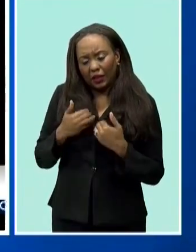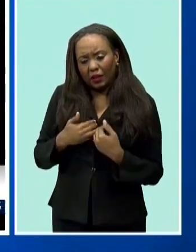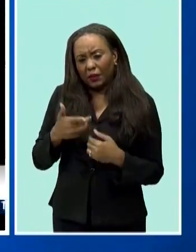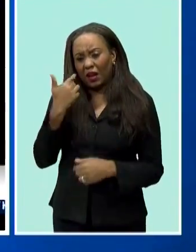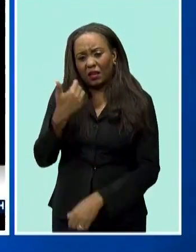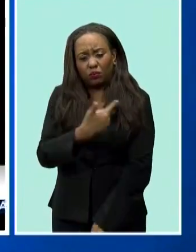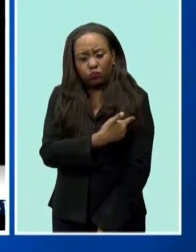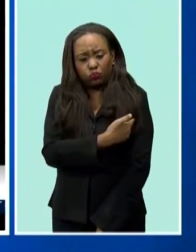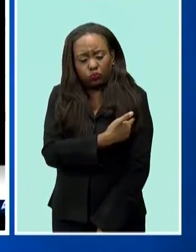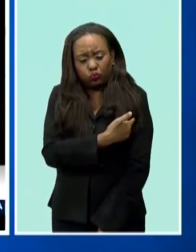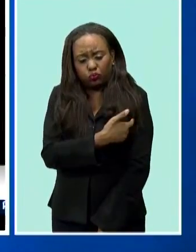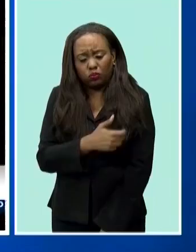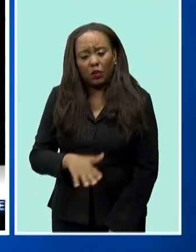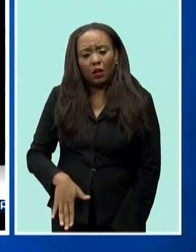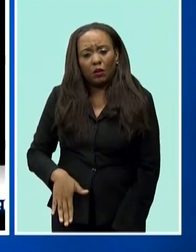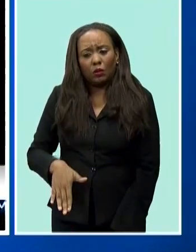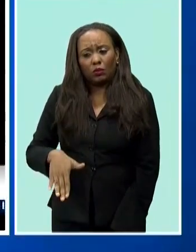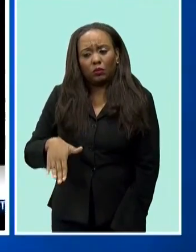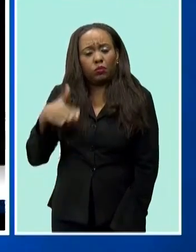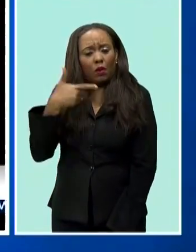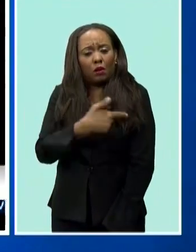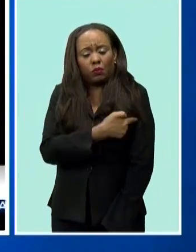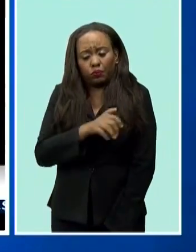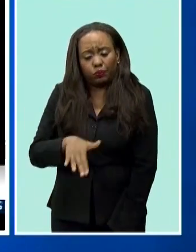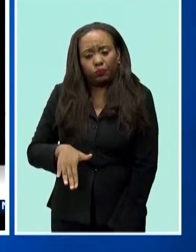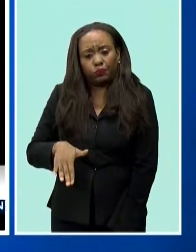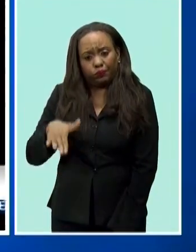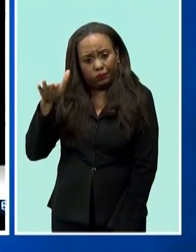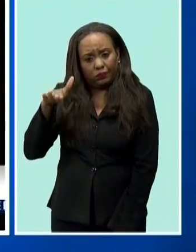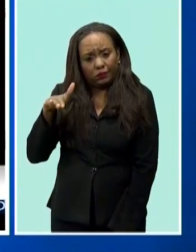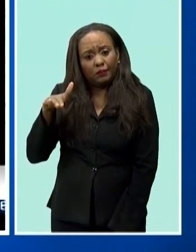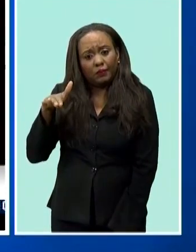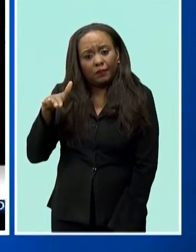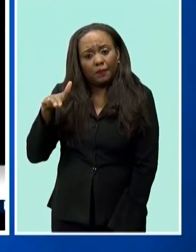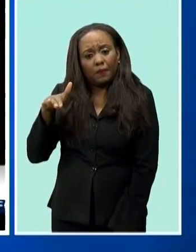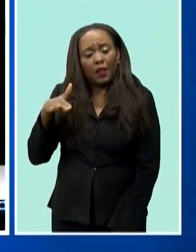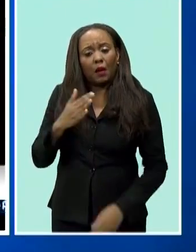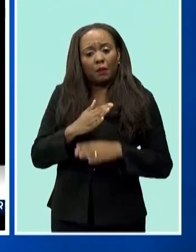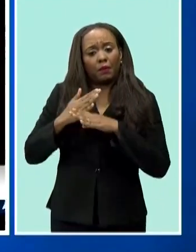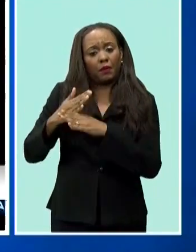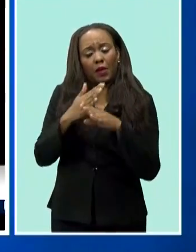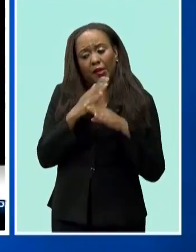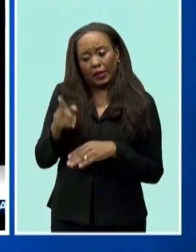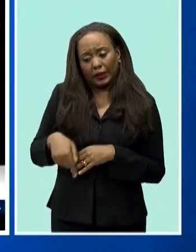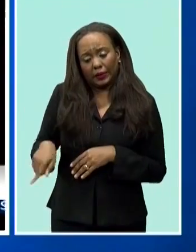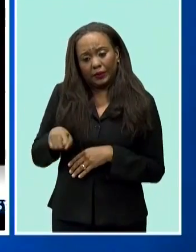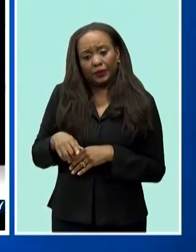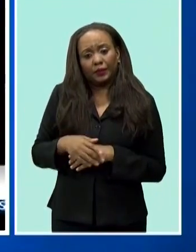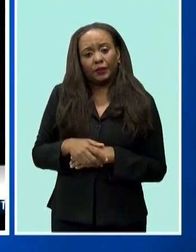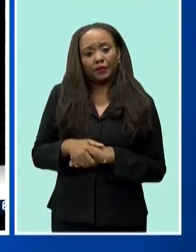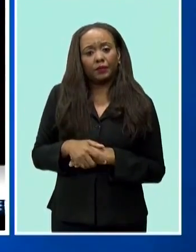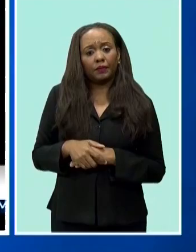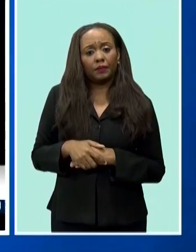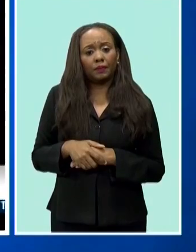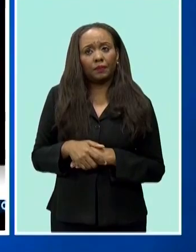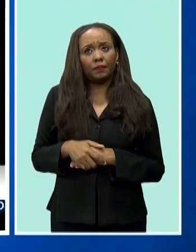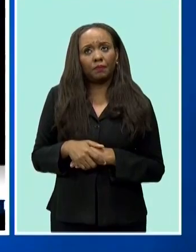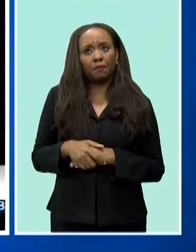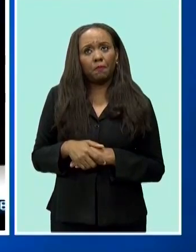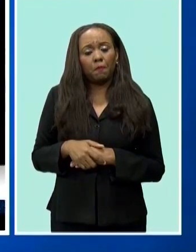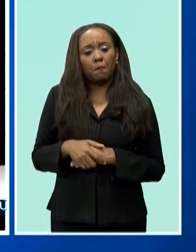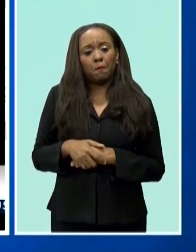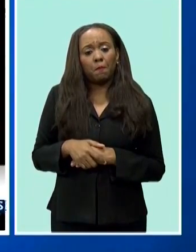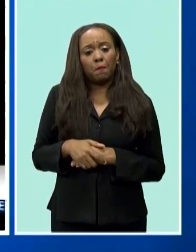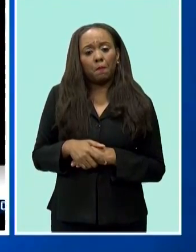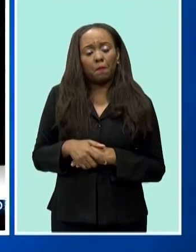vaccines coming up which protect them from a lot of things in this big wide world. So I think if they push for it with